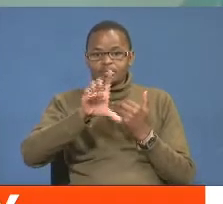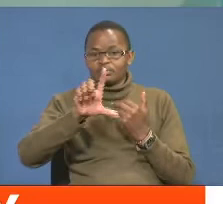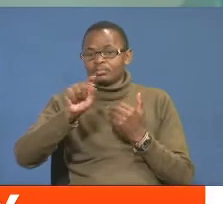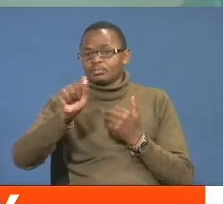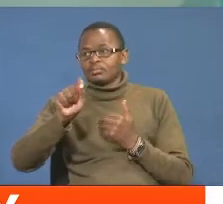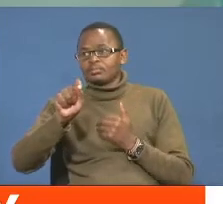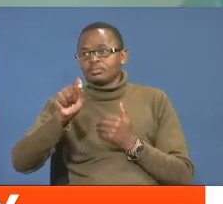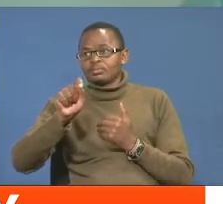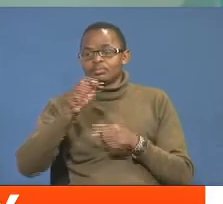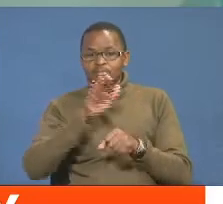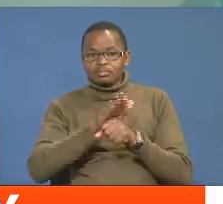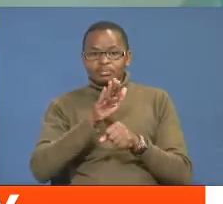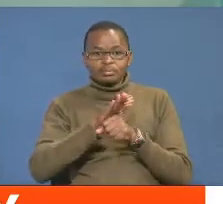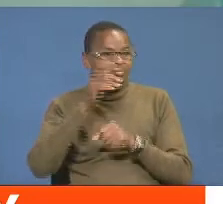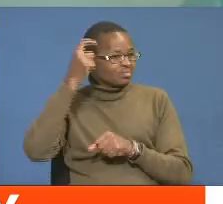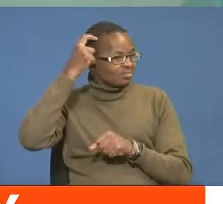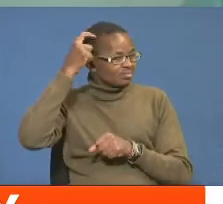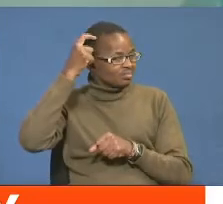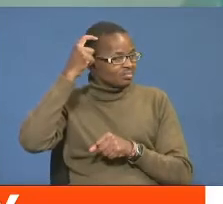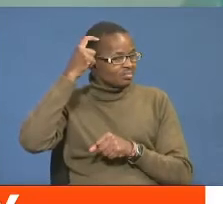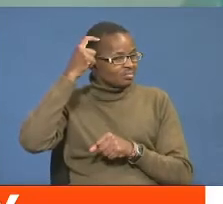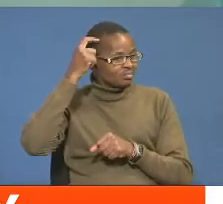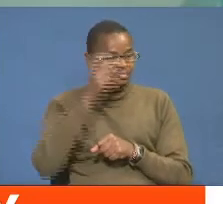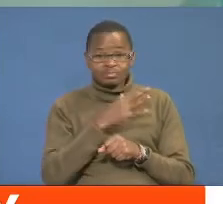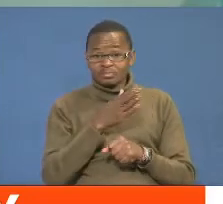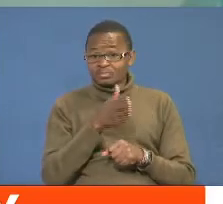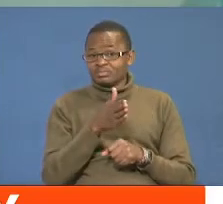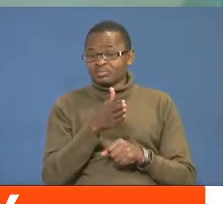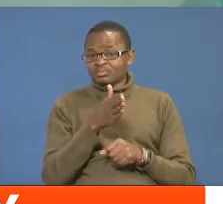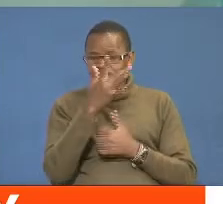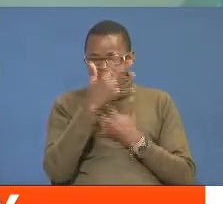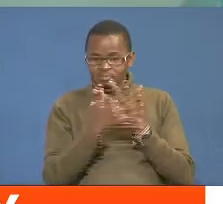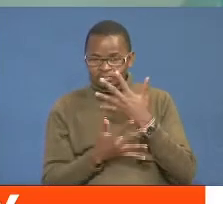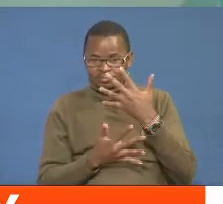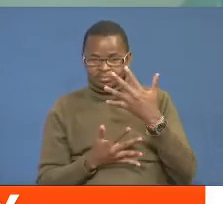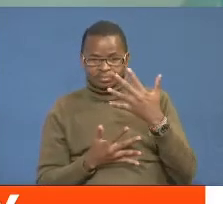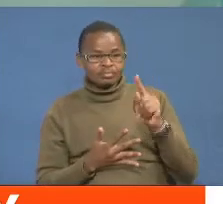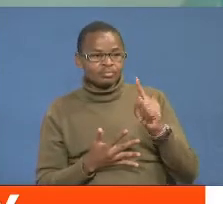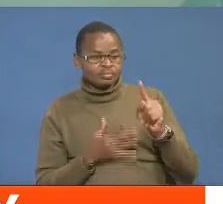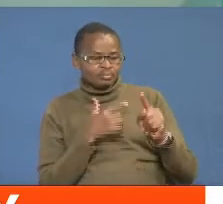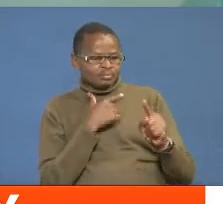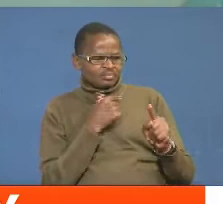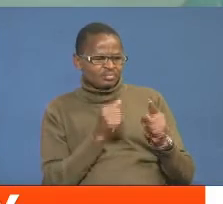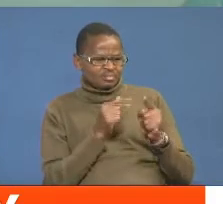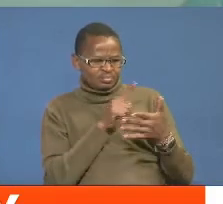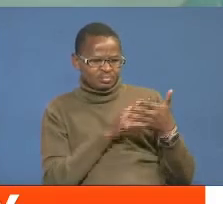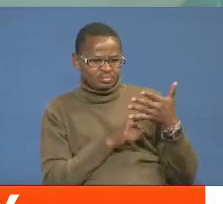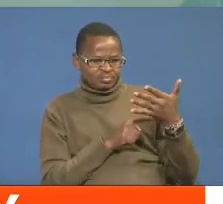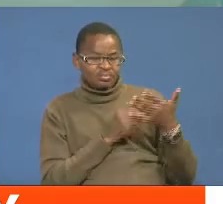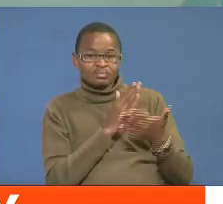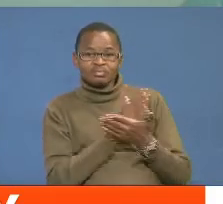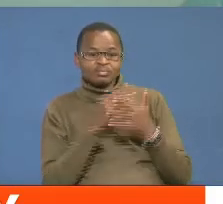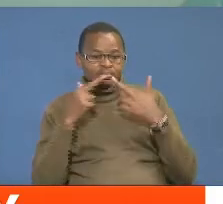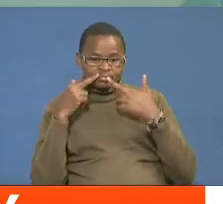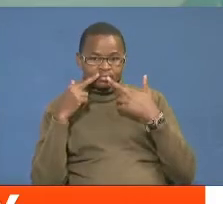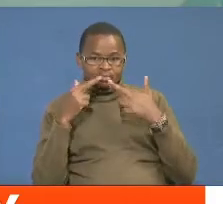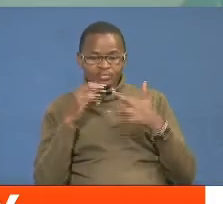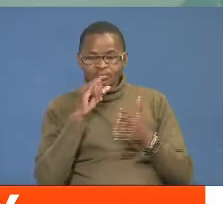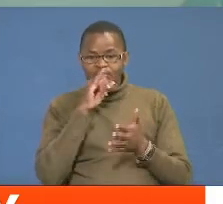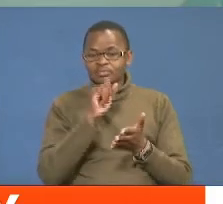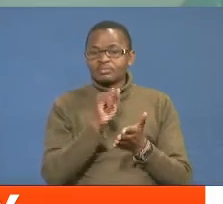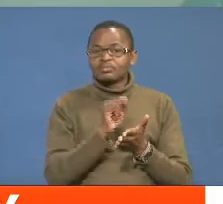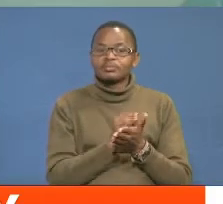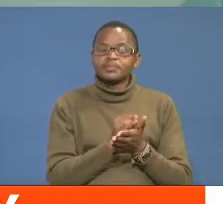in the mostly brain blood clots. And these blood clots, when they looked at it keenly, like, you know, what has just been reported is